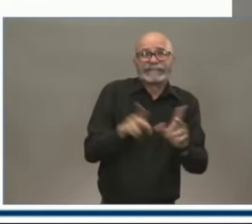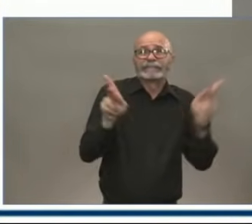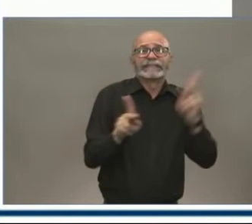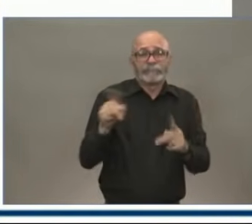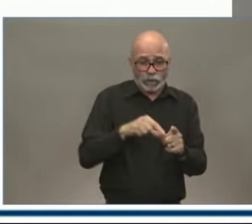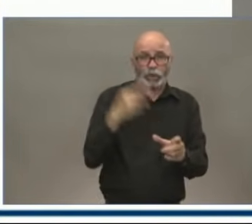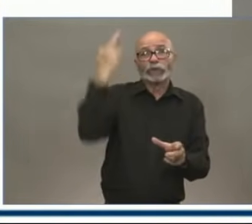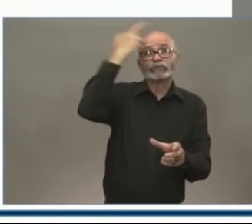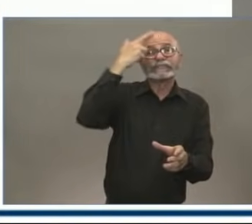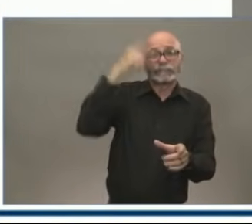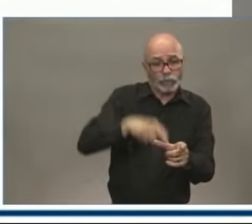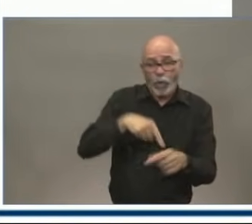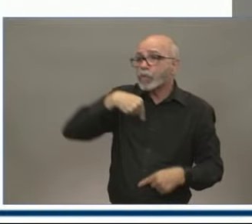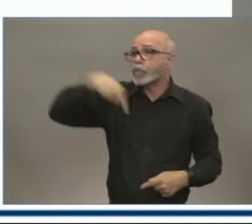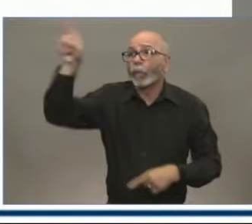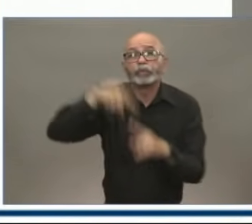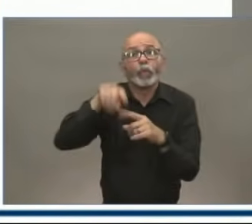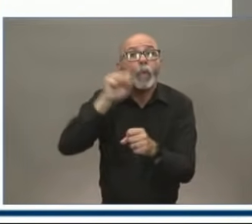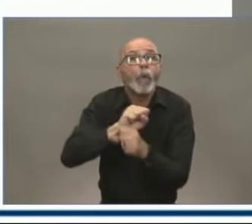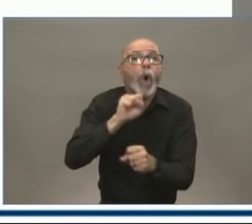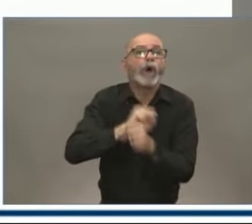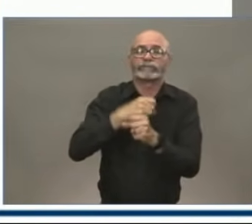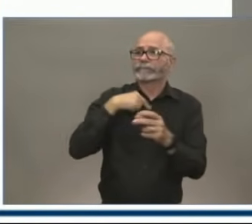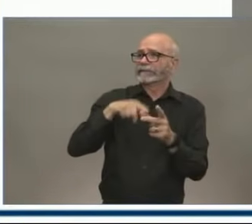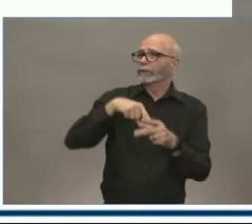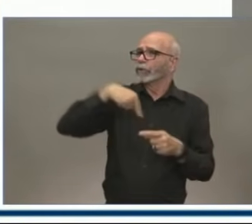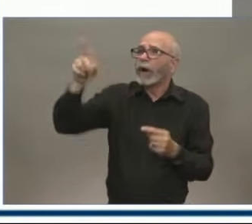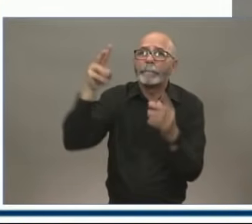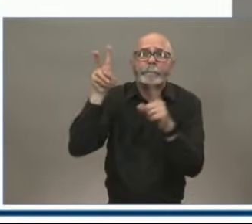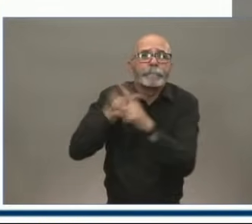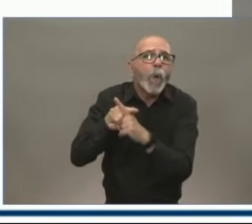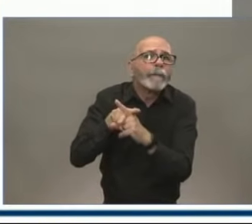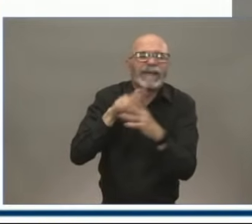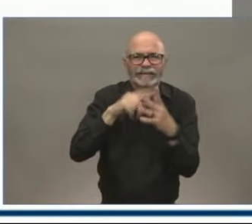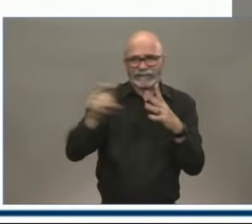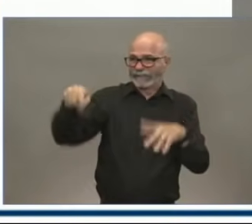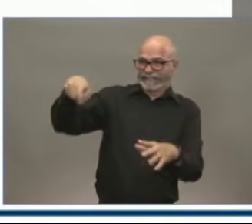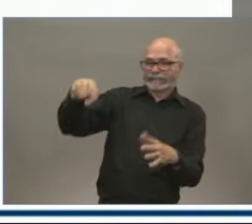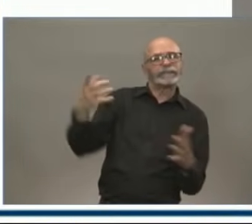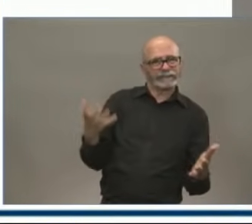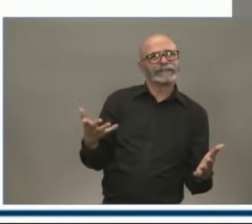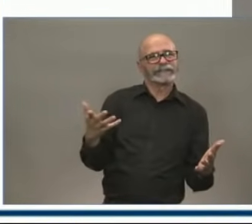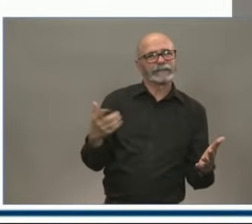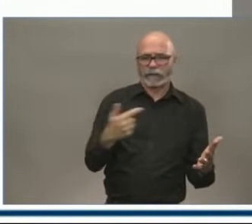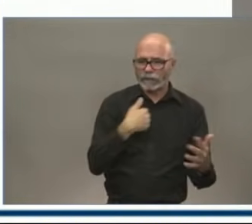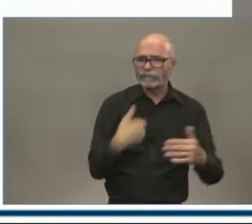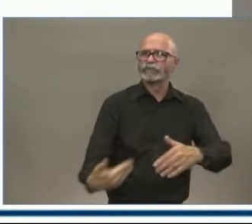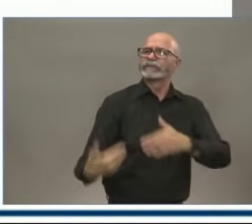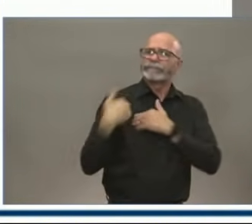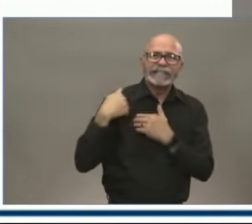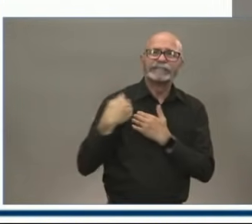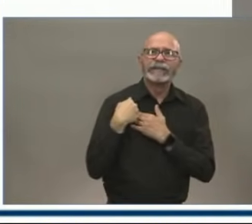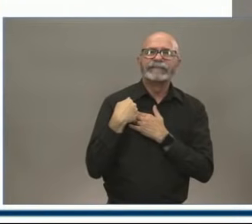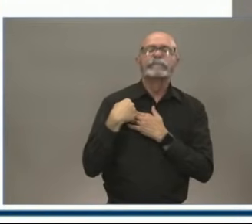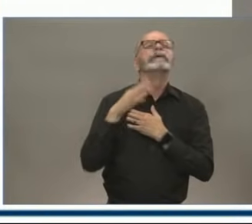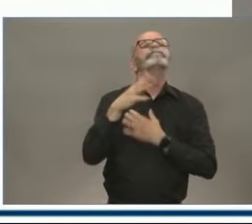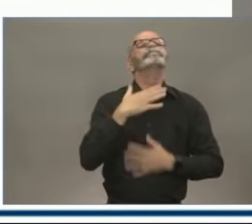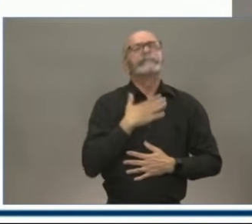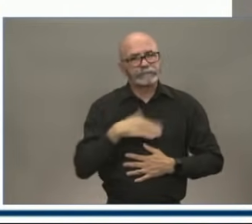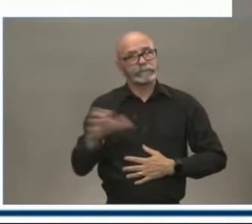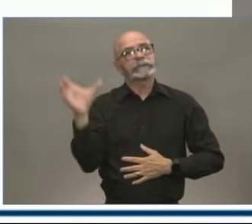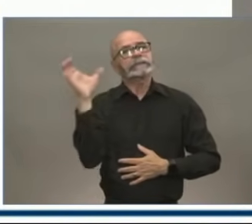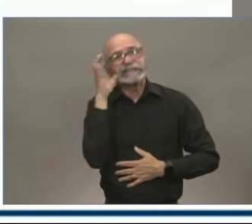each day so that we can get where we need to go. So we have a responsibility to do our part to make their workplace